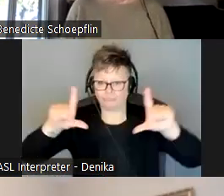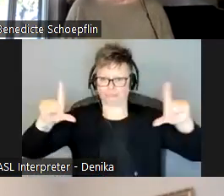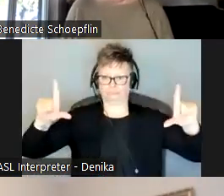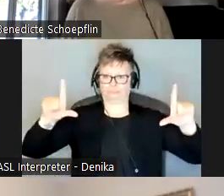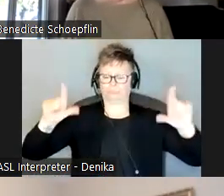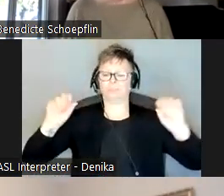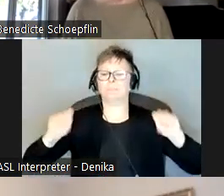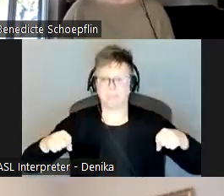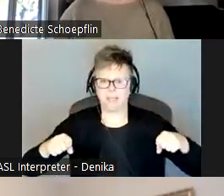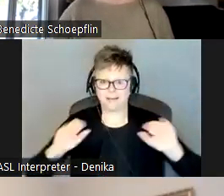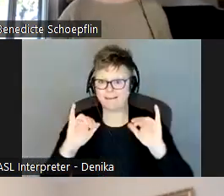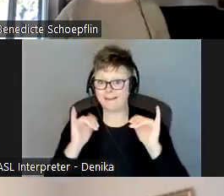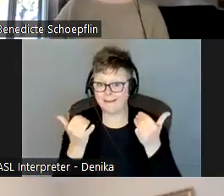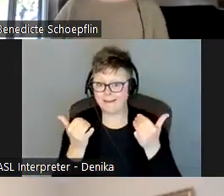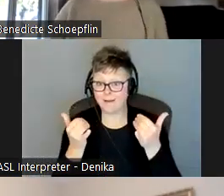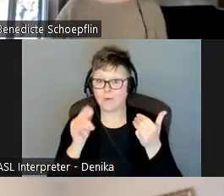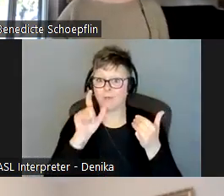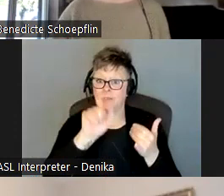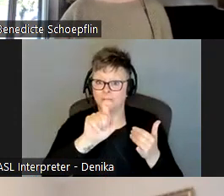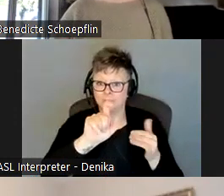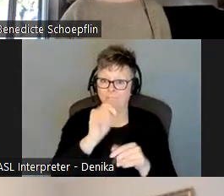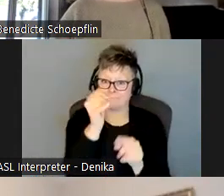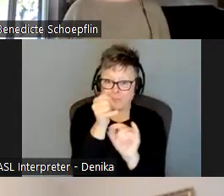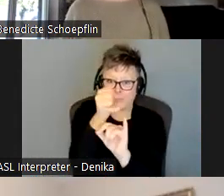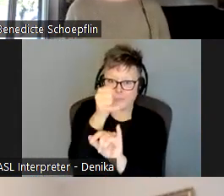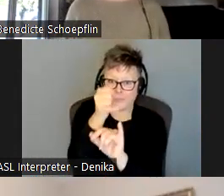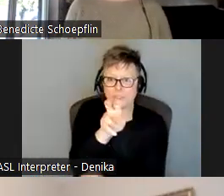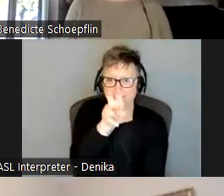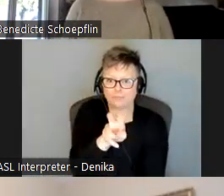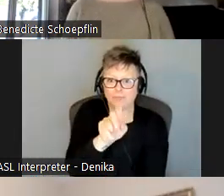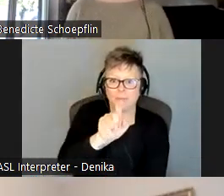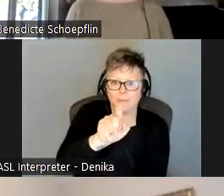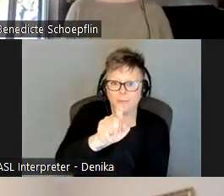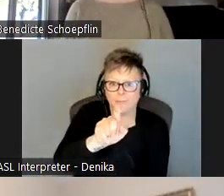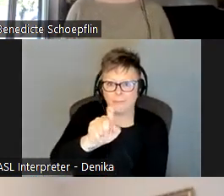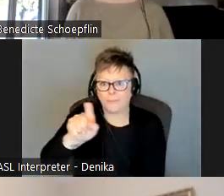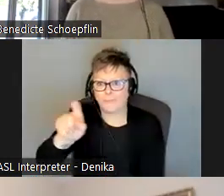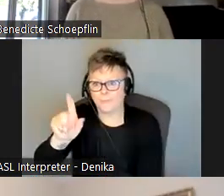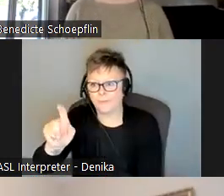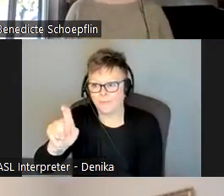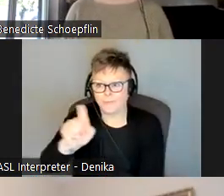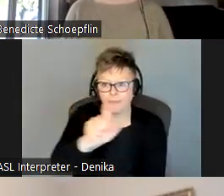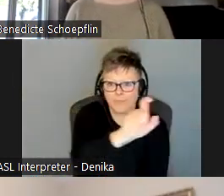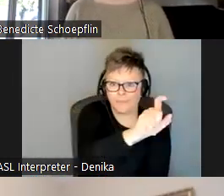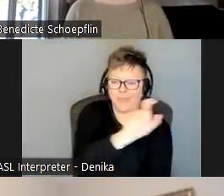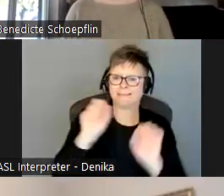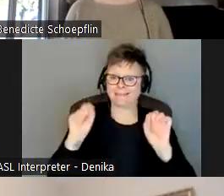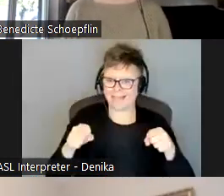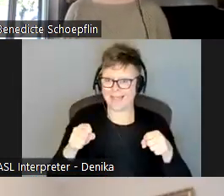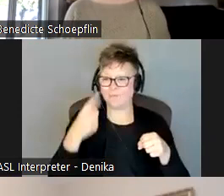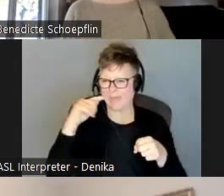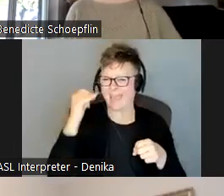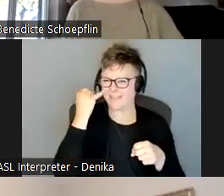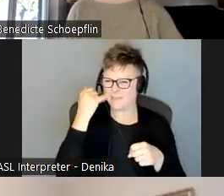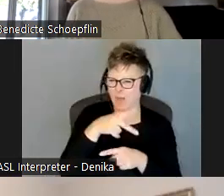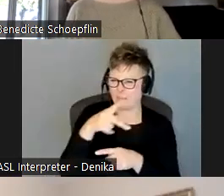either pulling across the visual of the speakers in the PowerPoint, or we have pinned